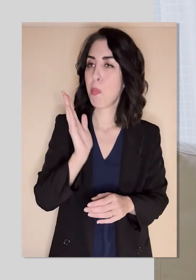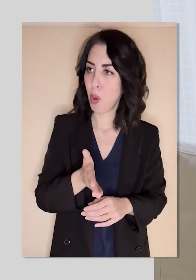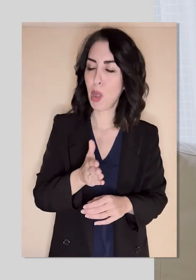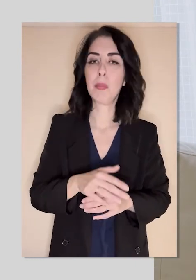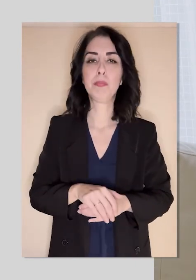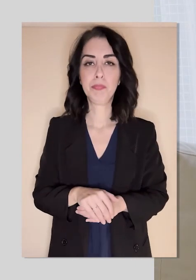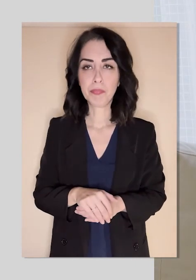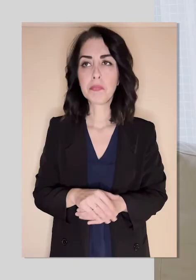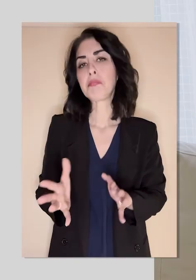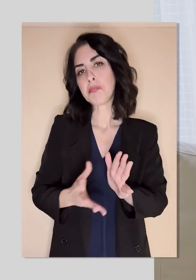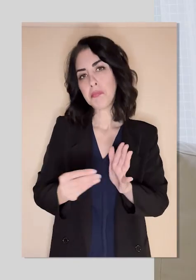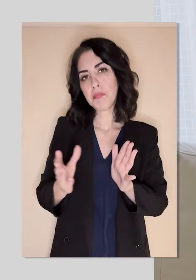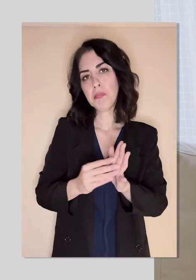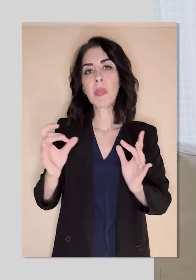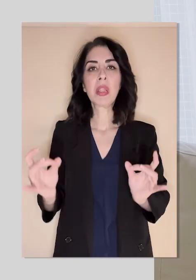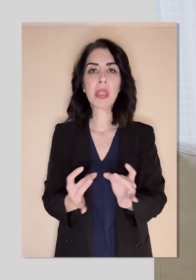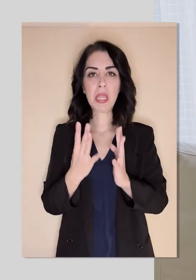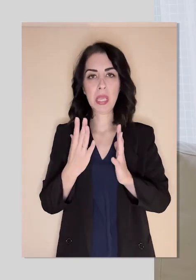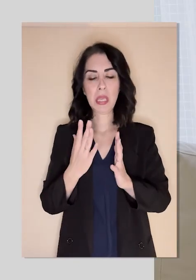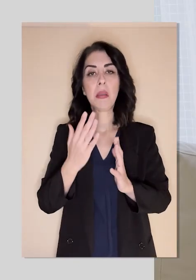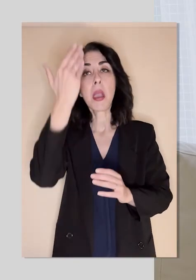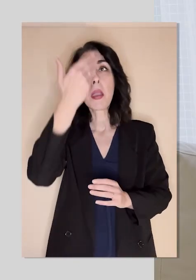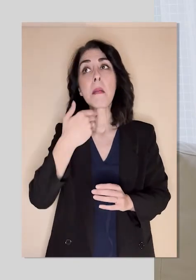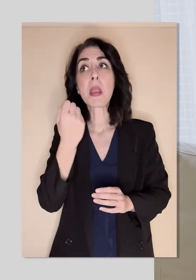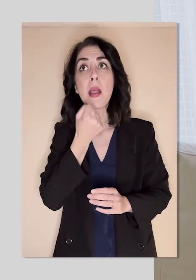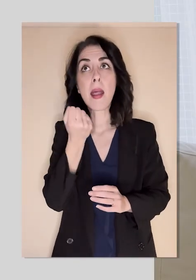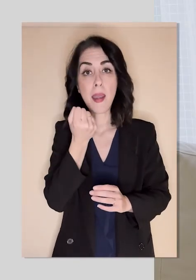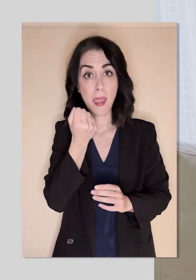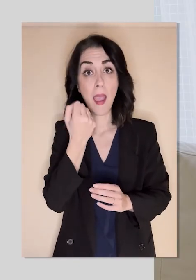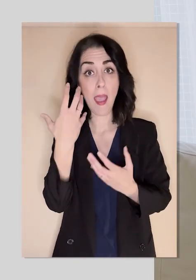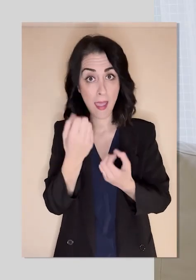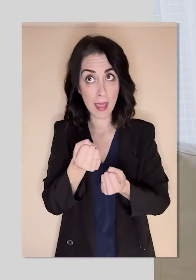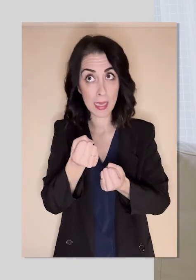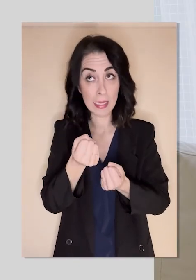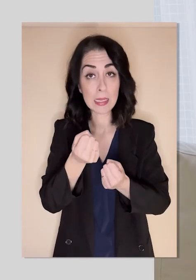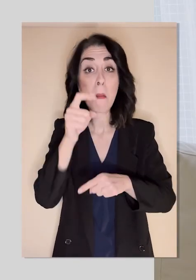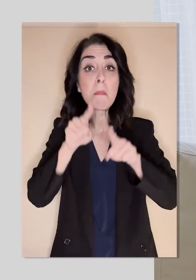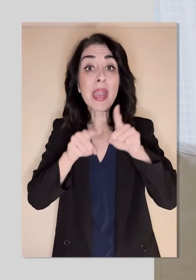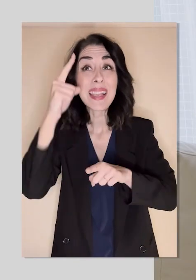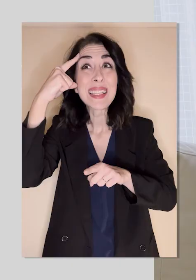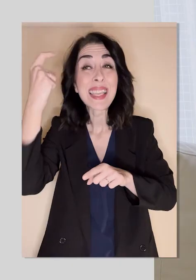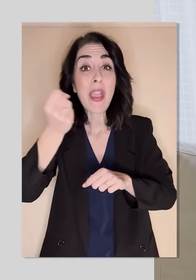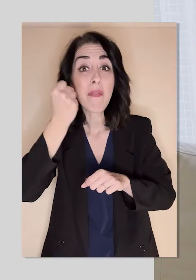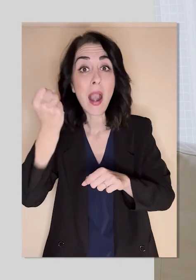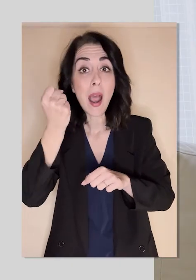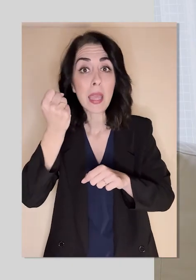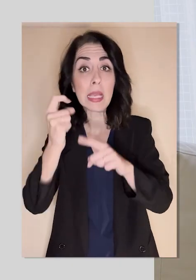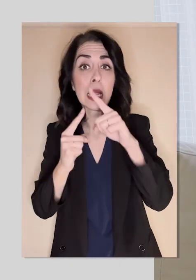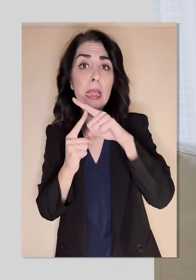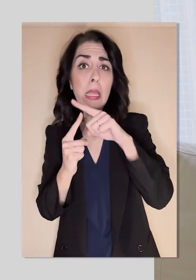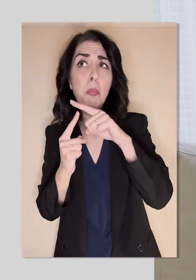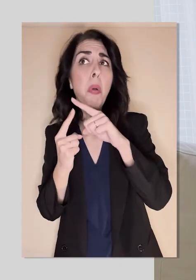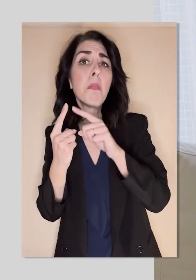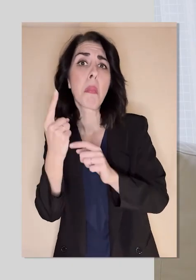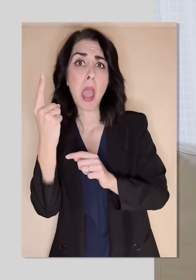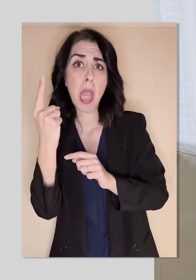And if you have migraine, some of your headaches might be one type and some of them might be slightly different, even